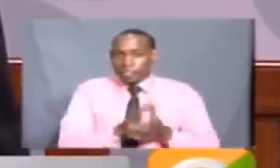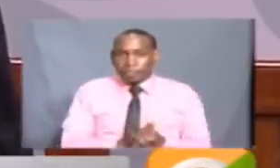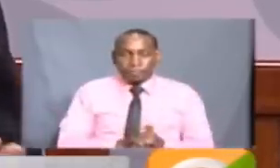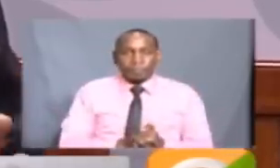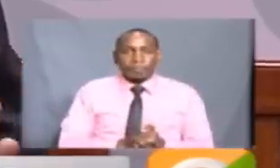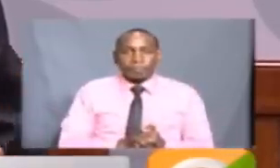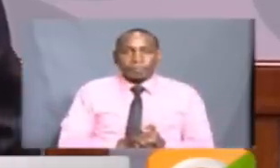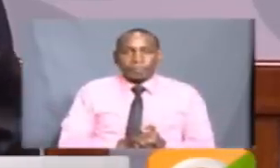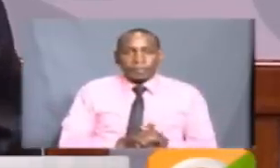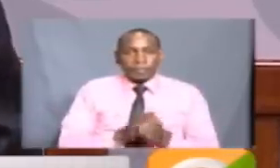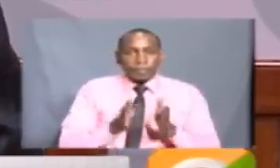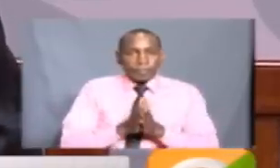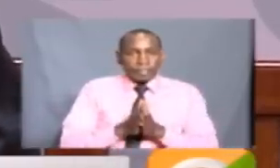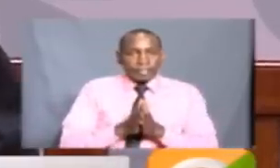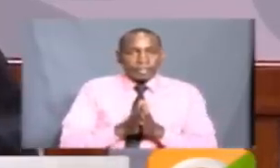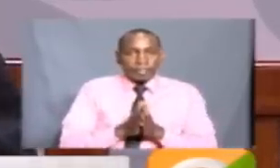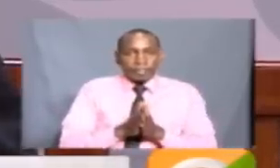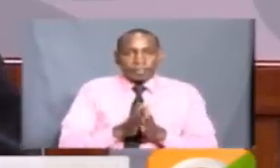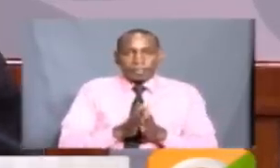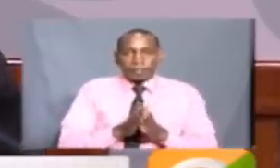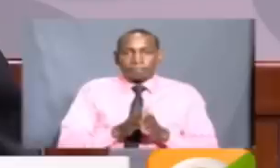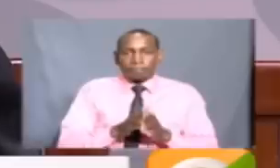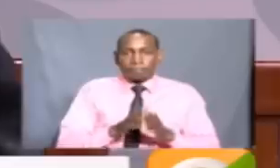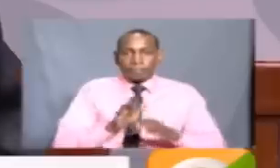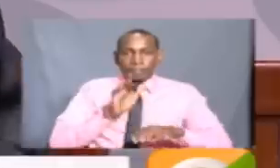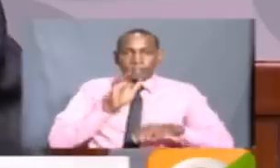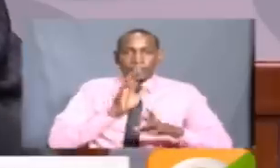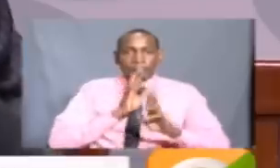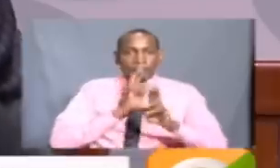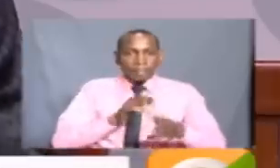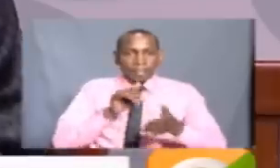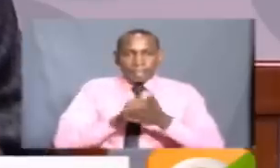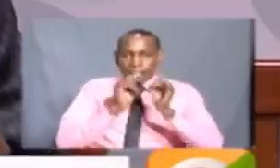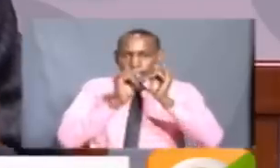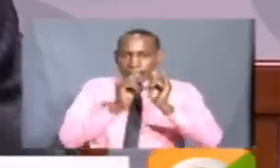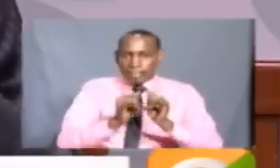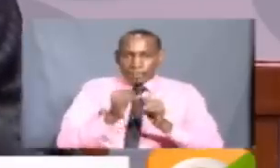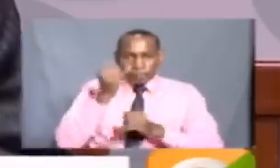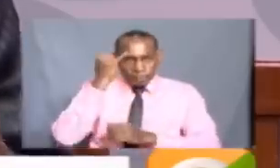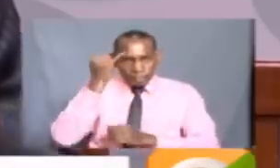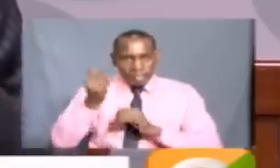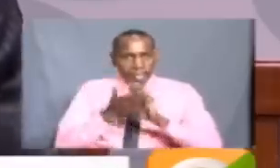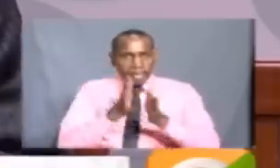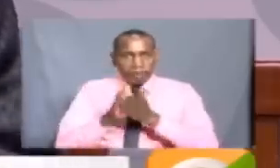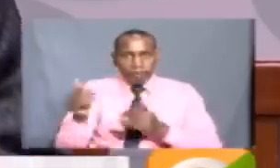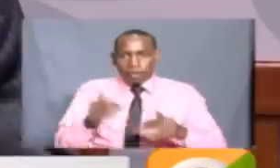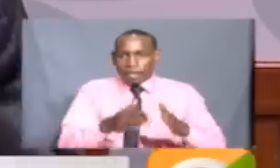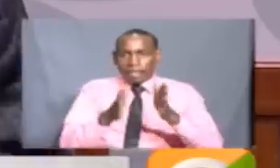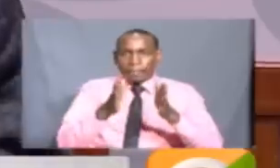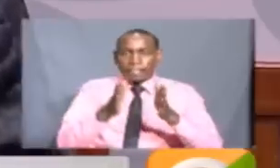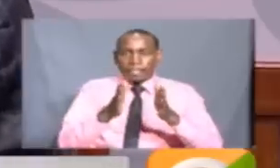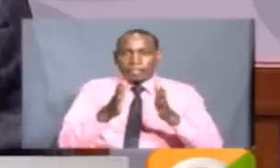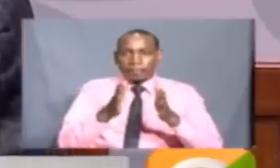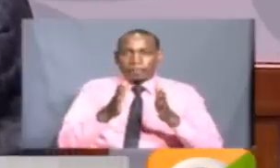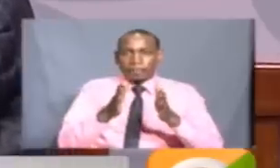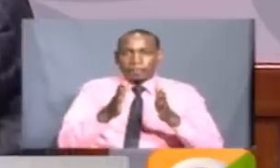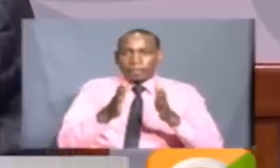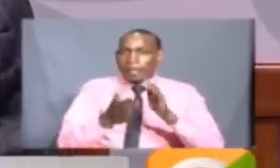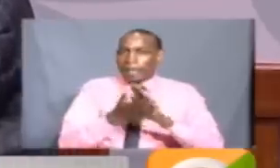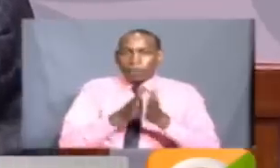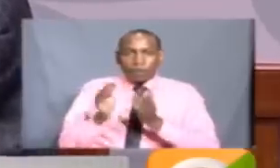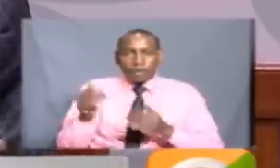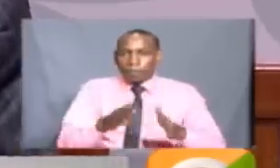with the consequence that new ideas do not have the chance of a snowball in hell